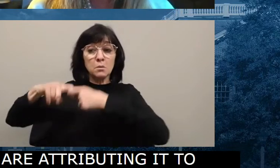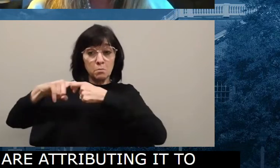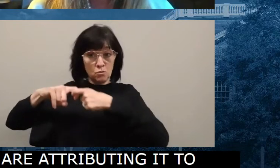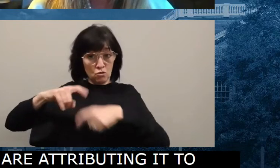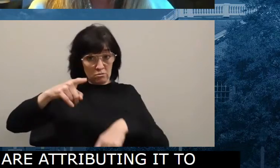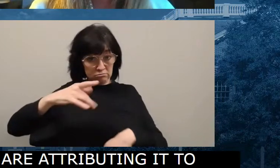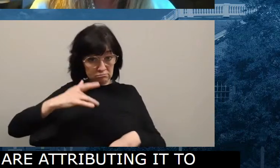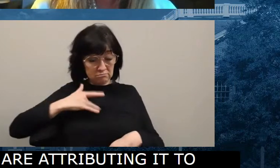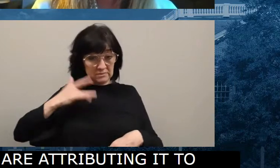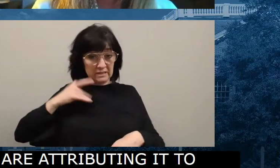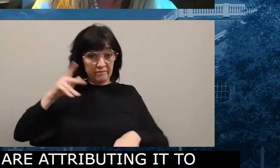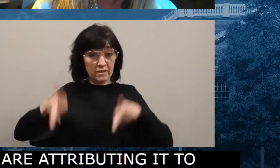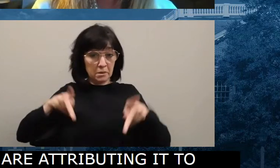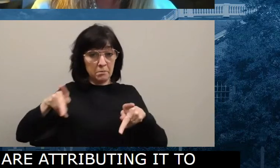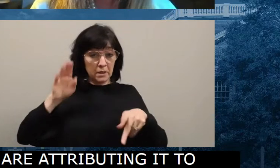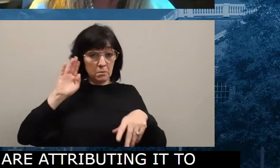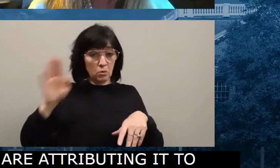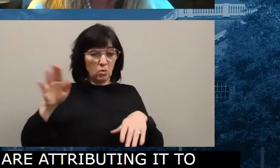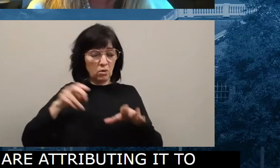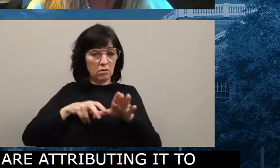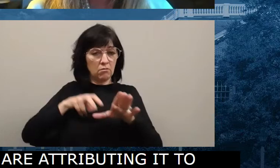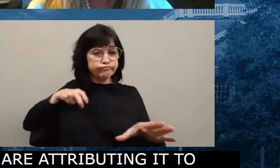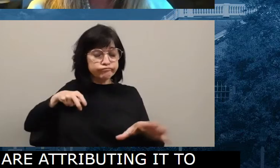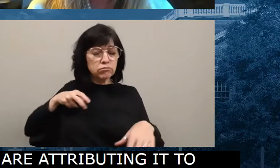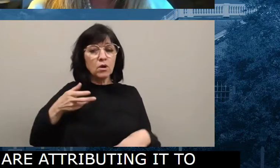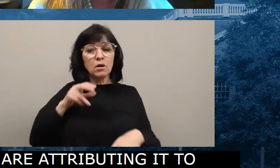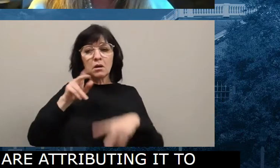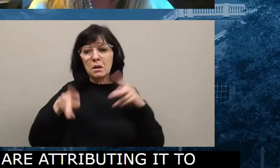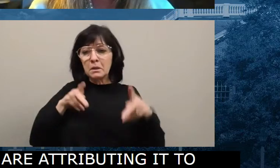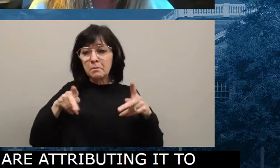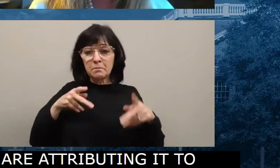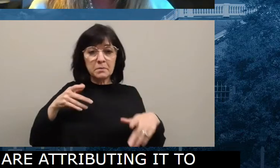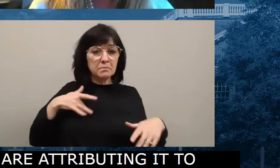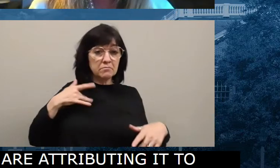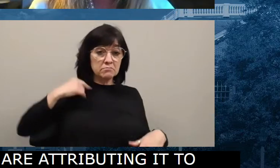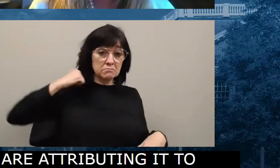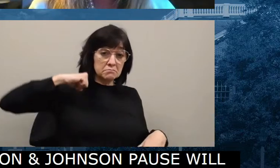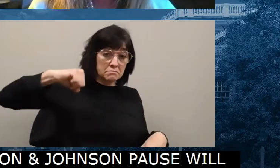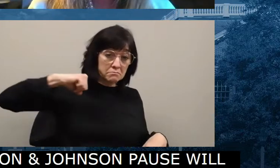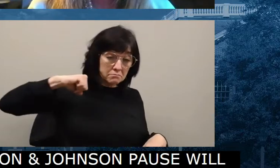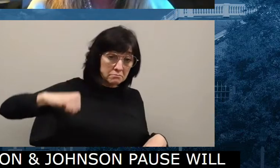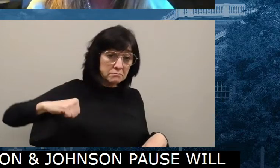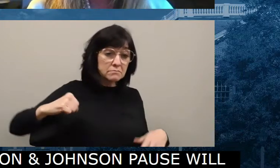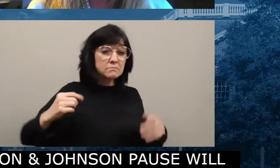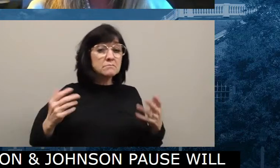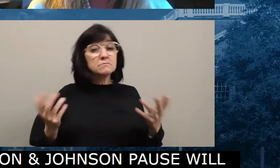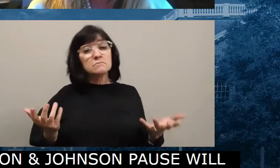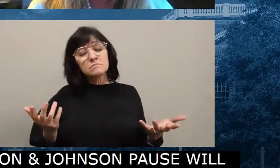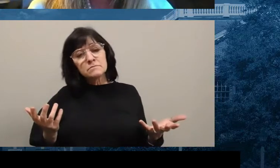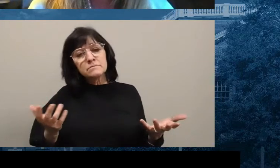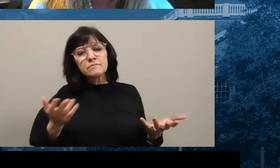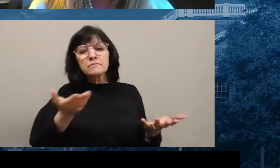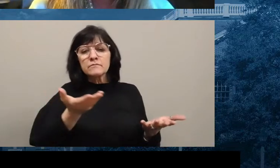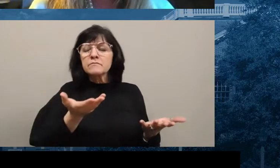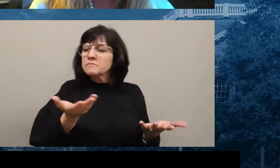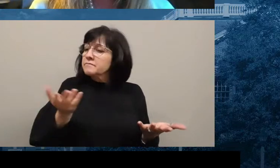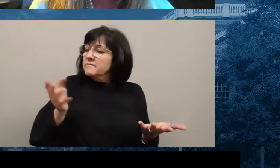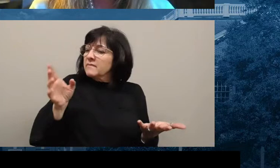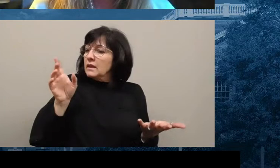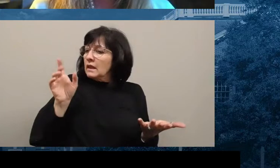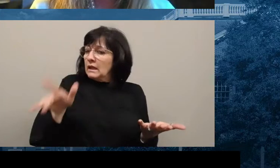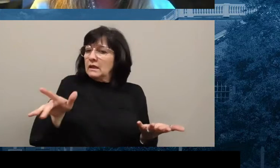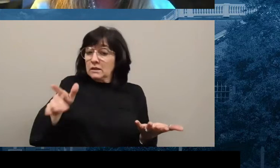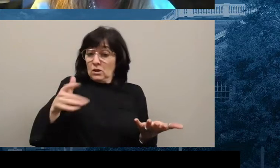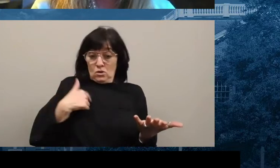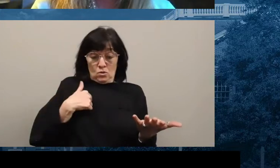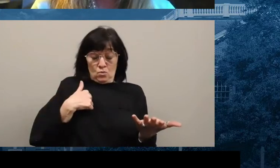the intensity for signing up on our waiting list was the greatest with the 65 and older. When we